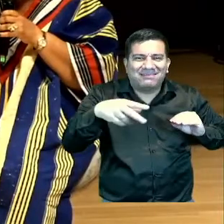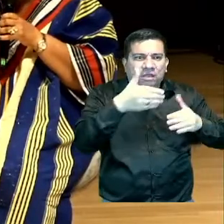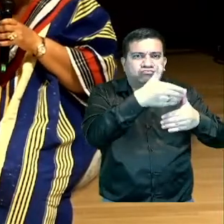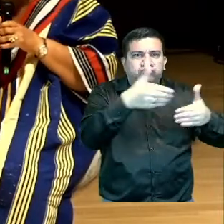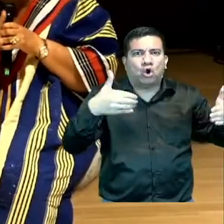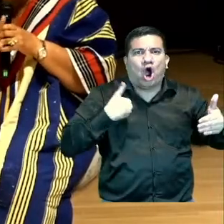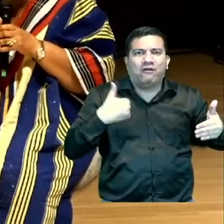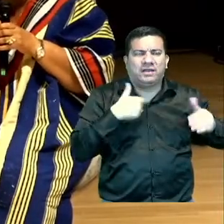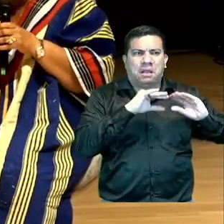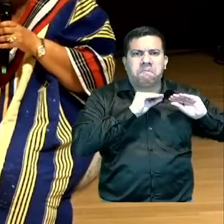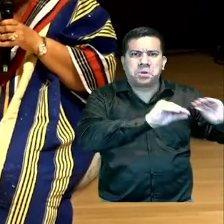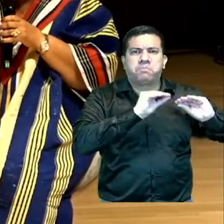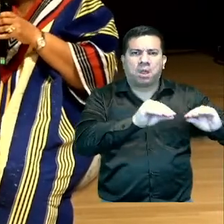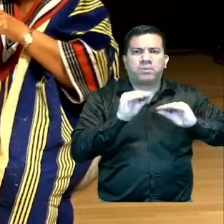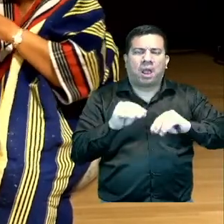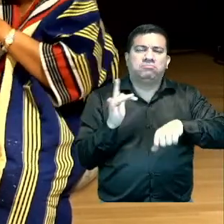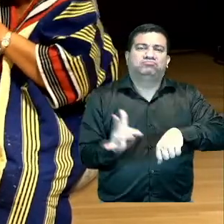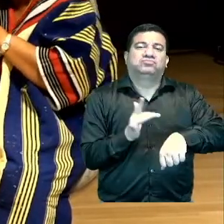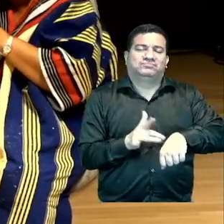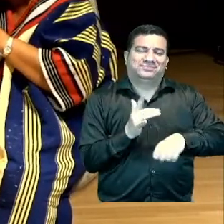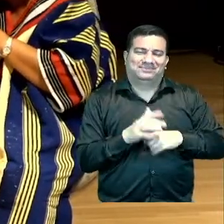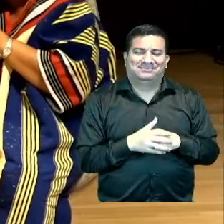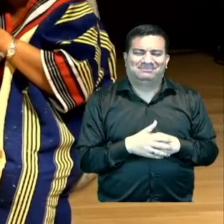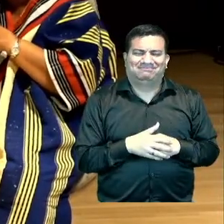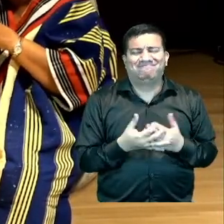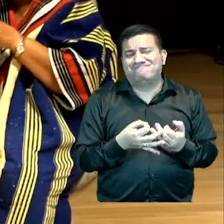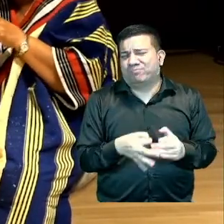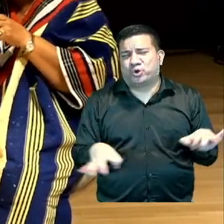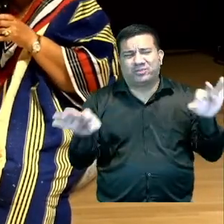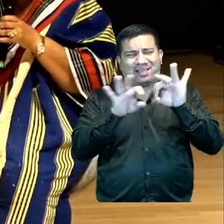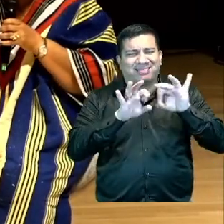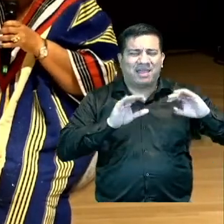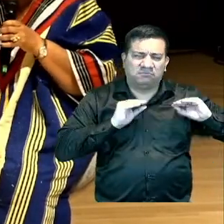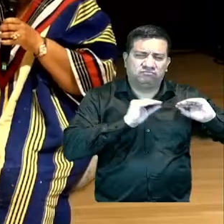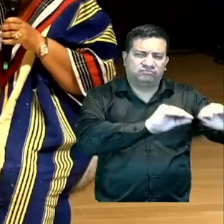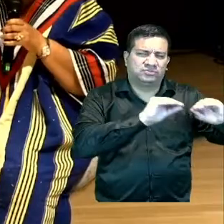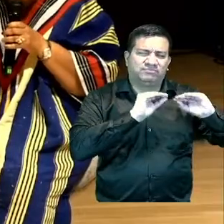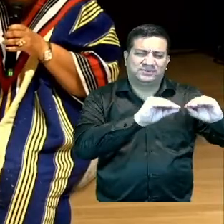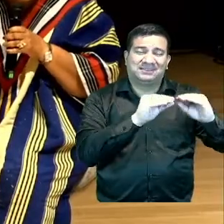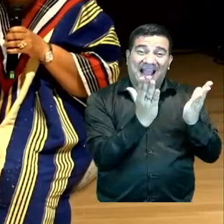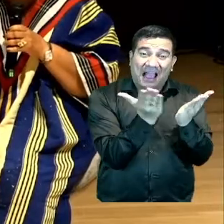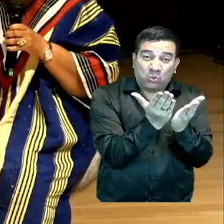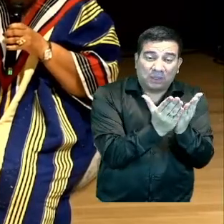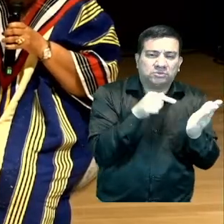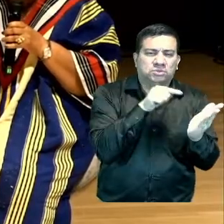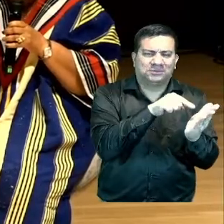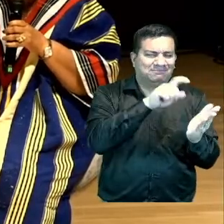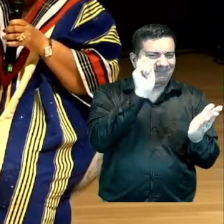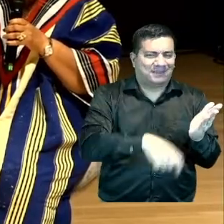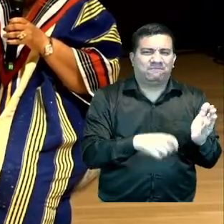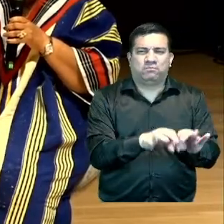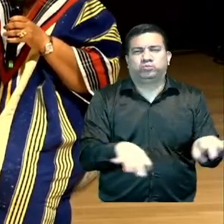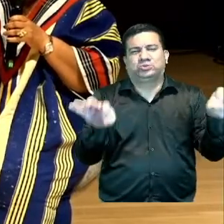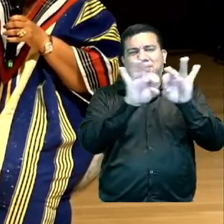that education is one of the key tools for transforming our societies.